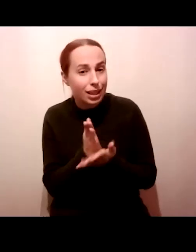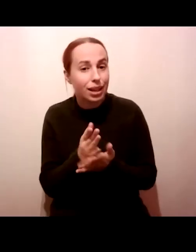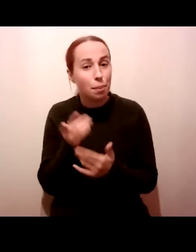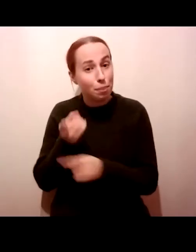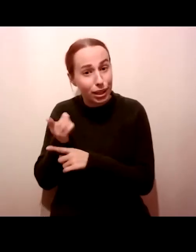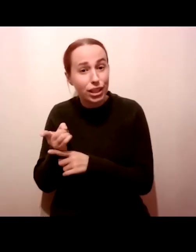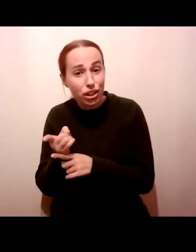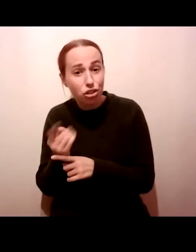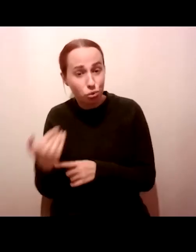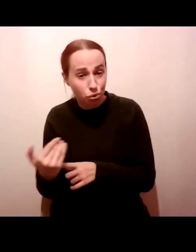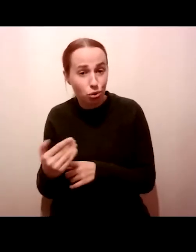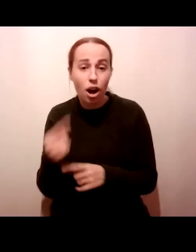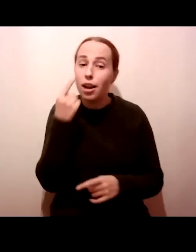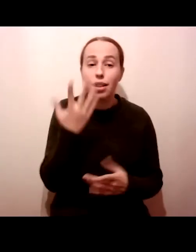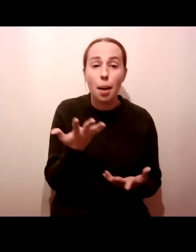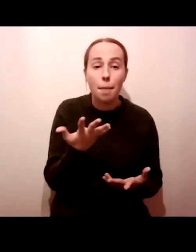that